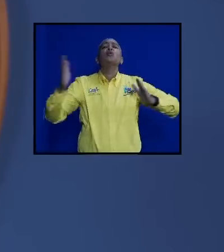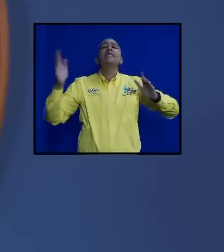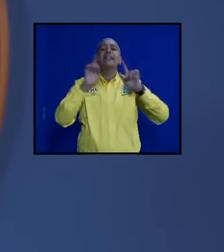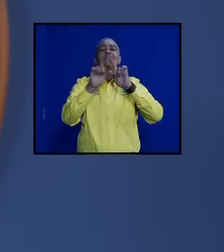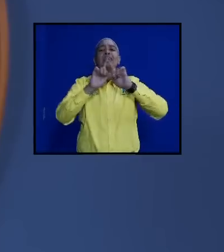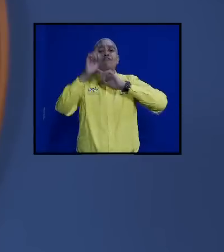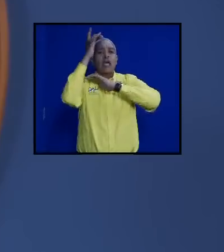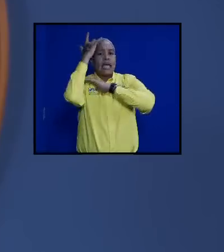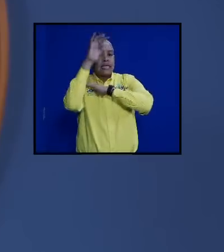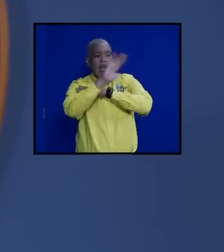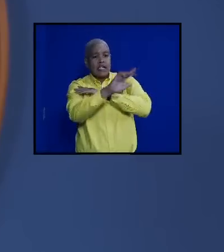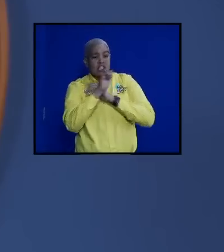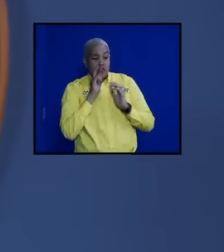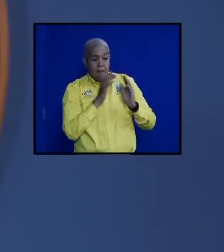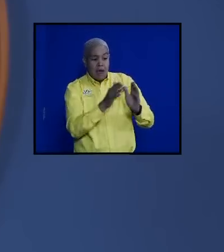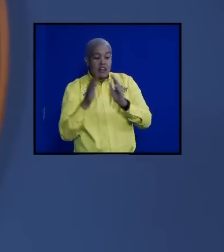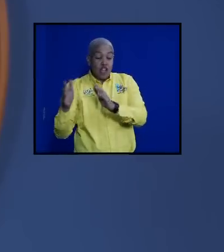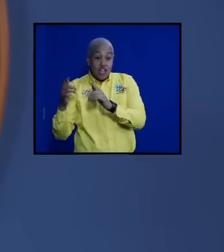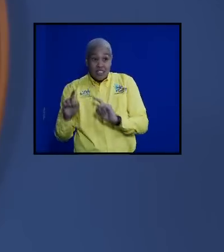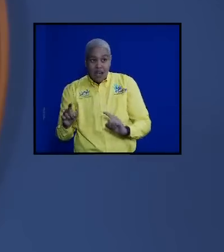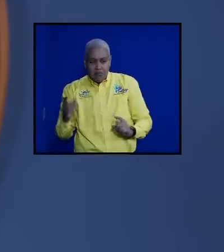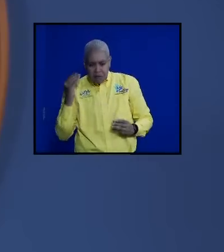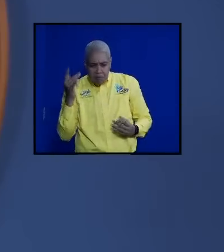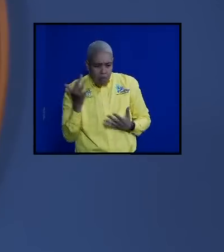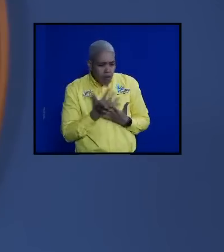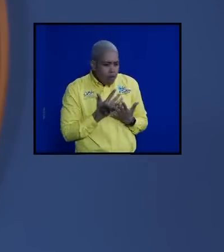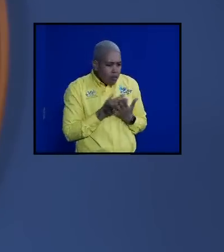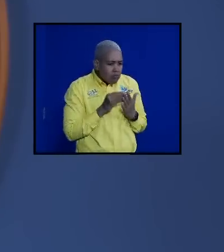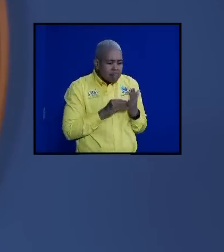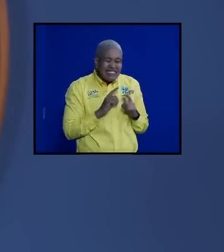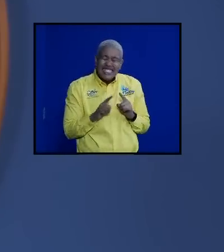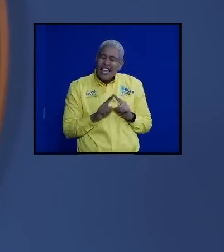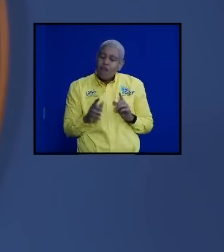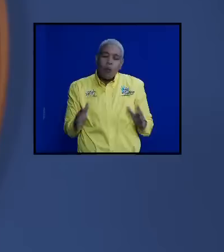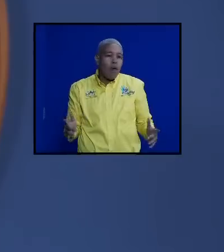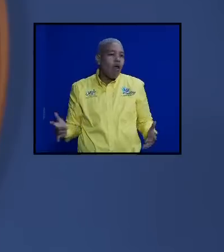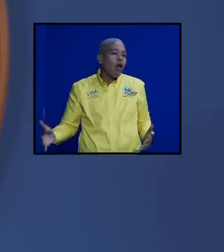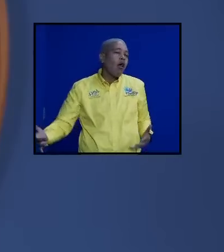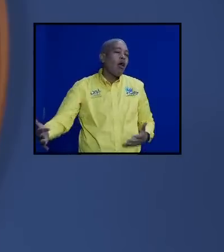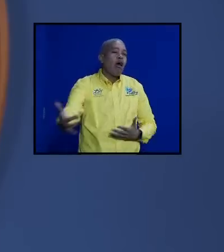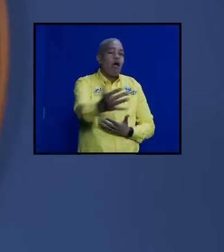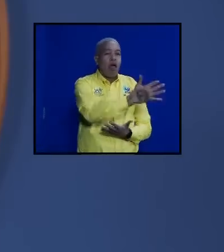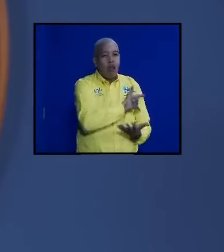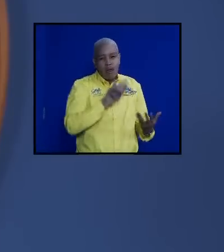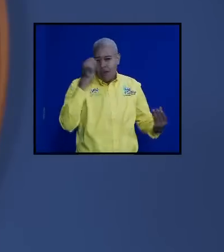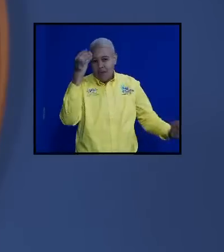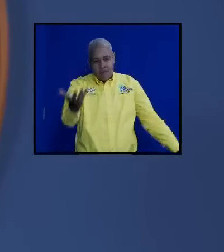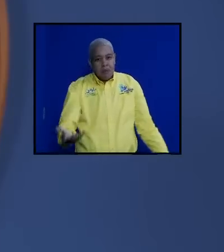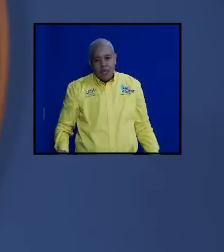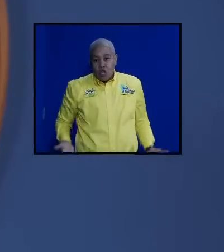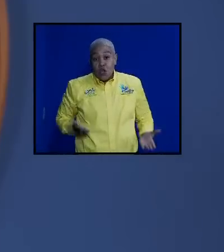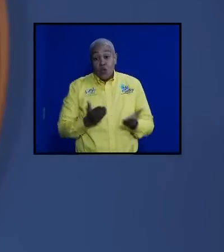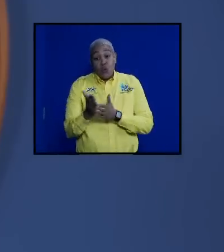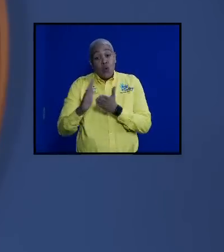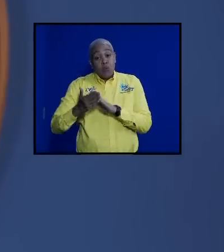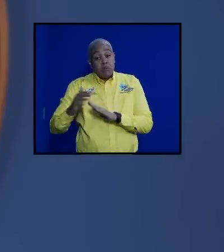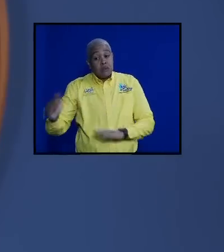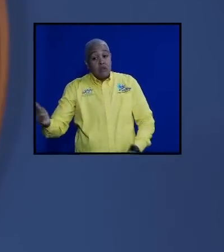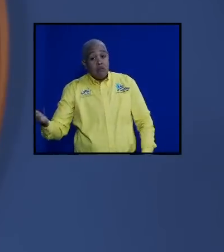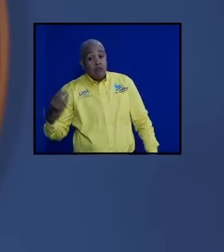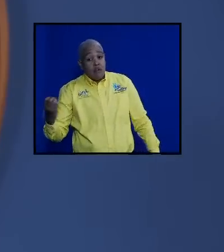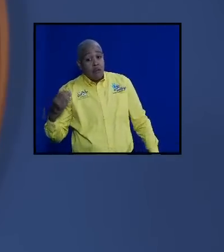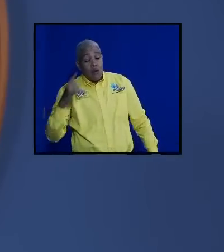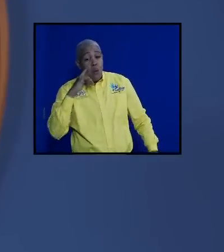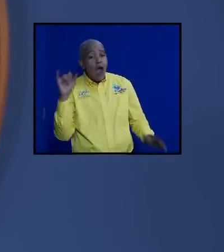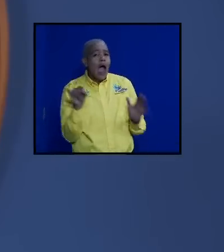intelligence methodologies, information that comes in through different sources, and including the community itself, who